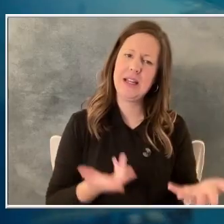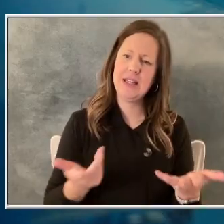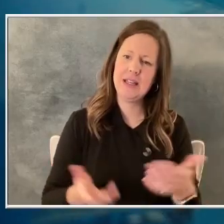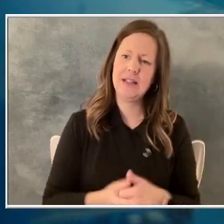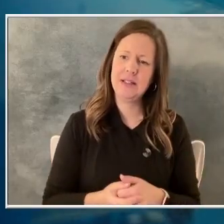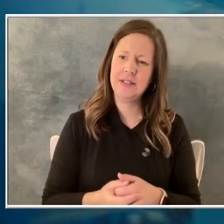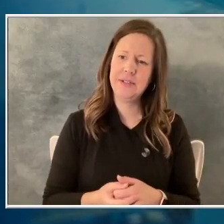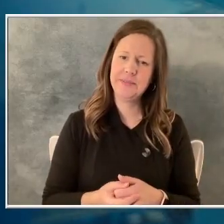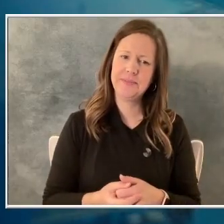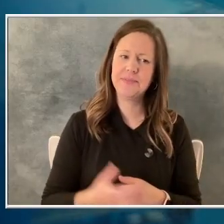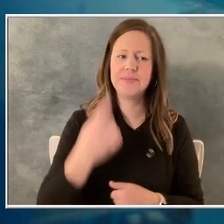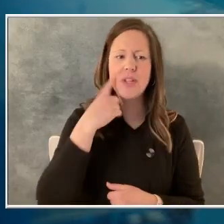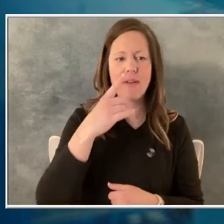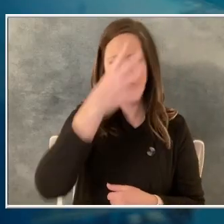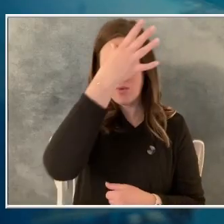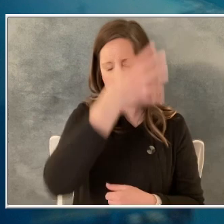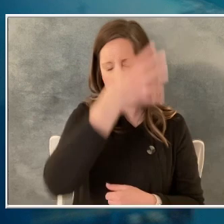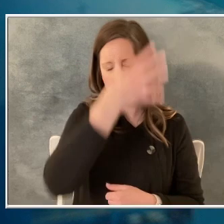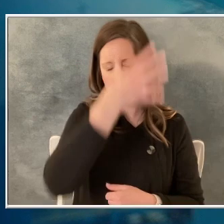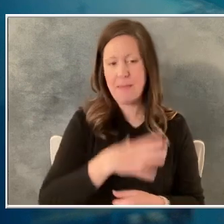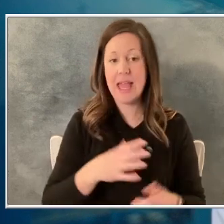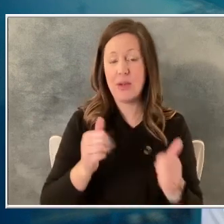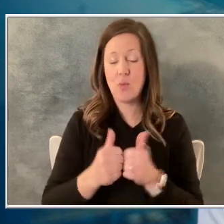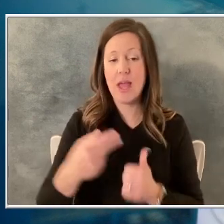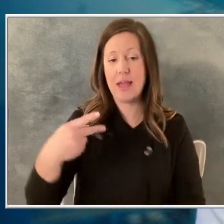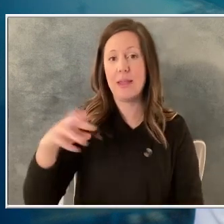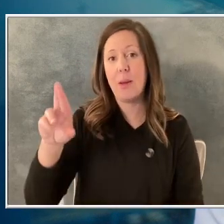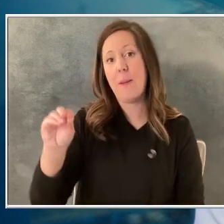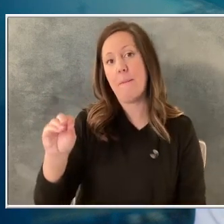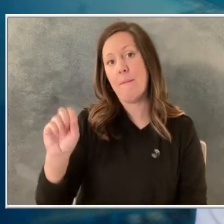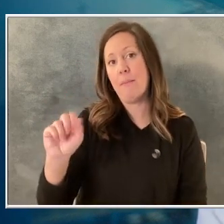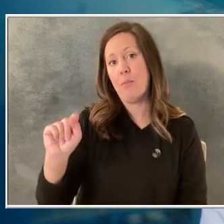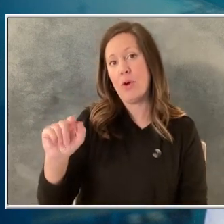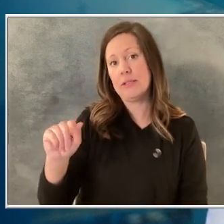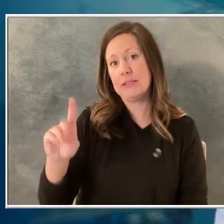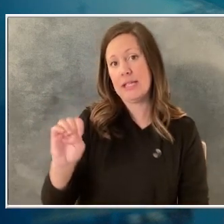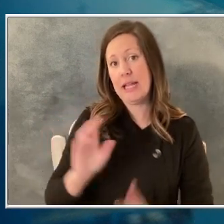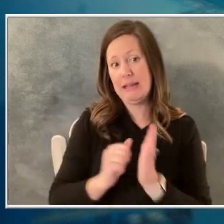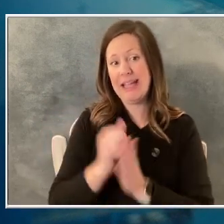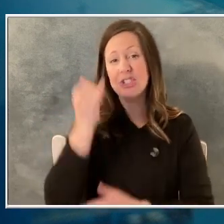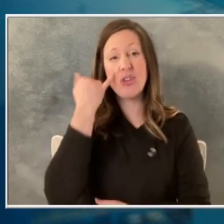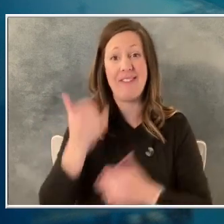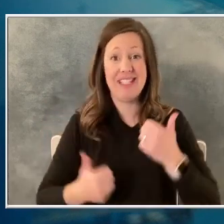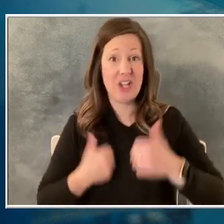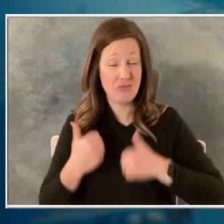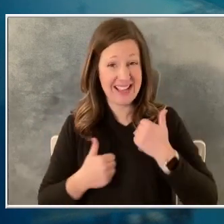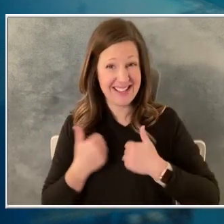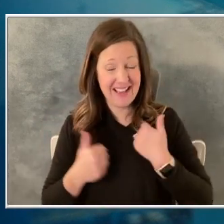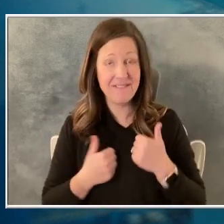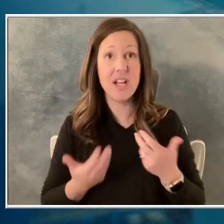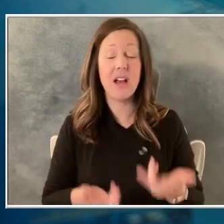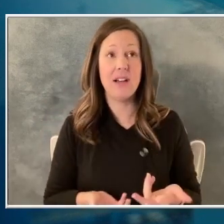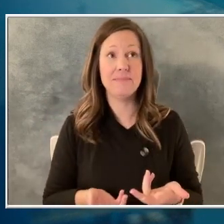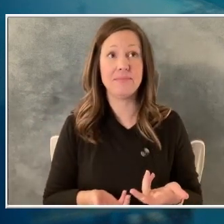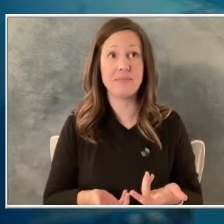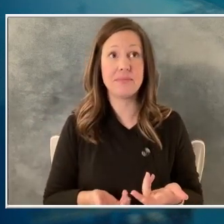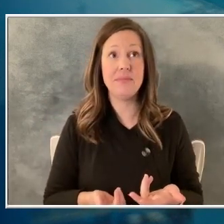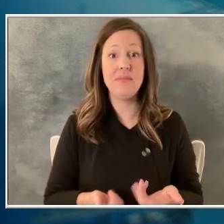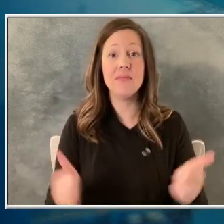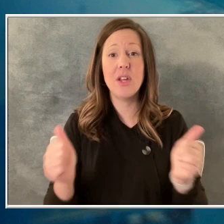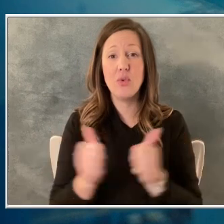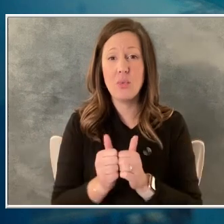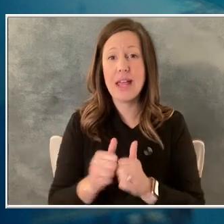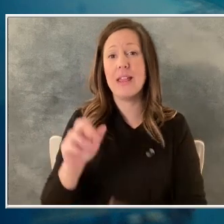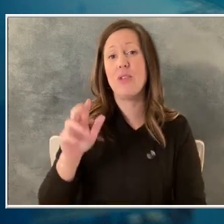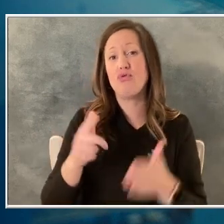For men with prostate cancer, if it's on the aggressive side, with radiation, we often